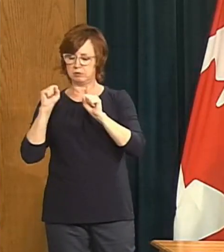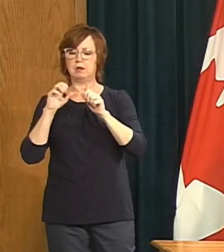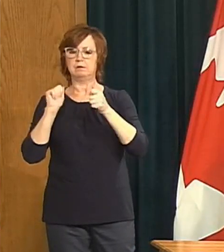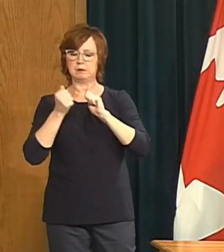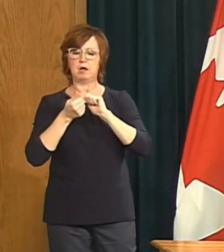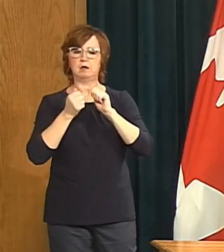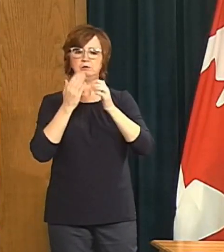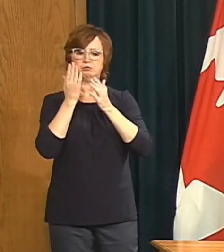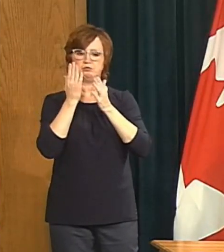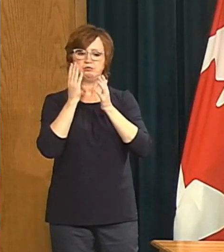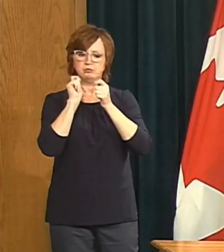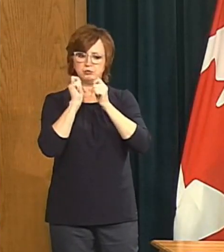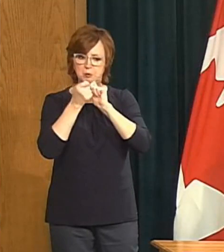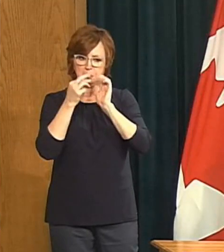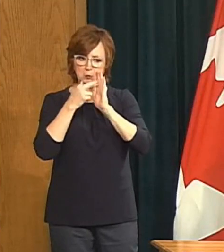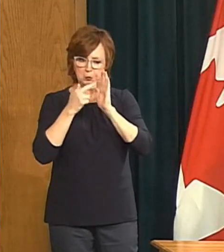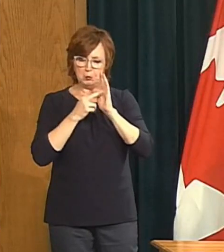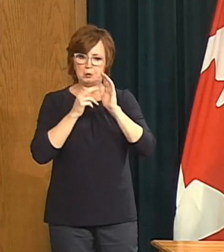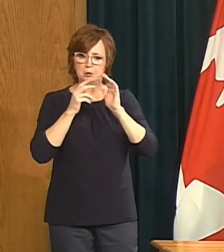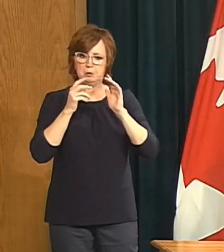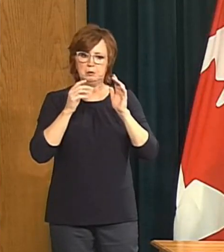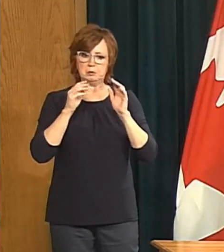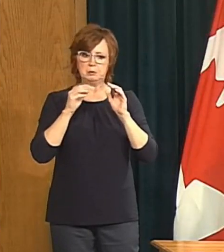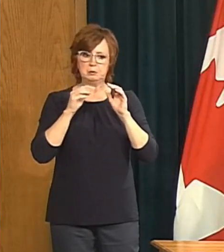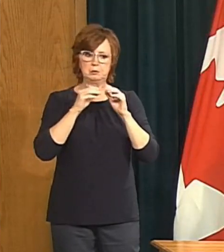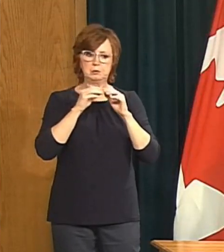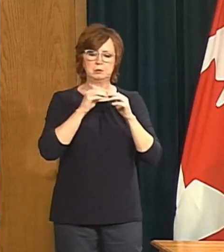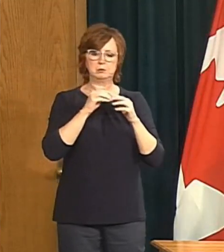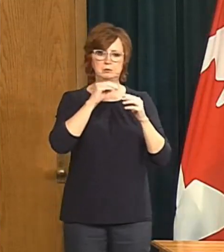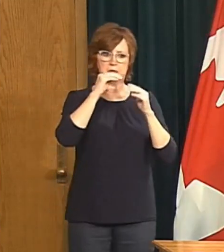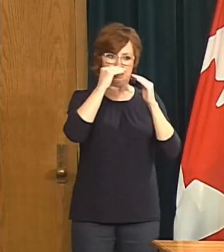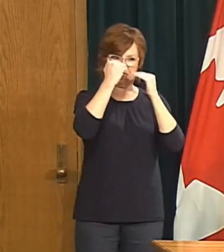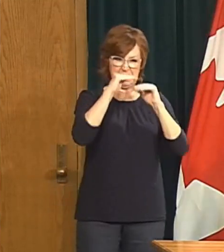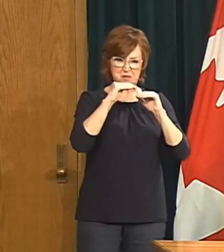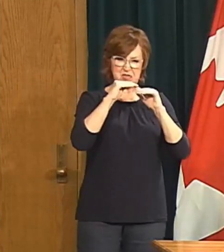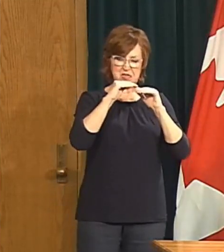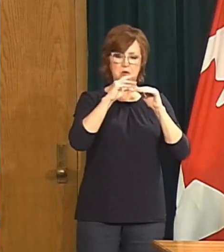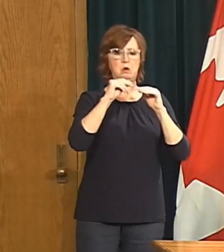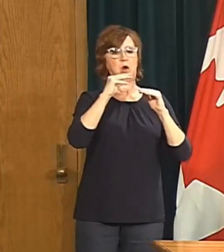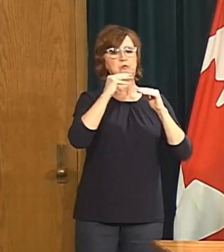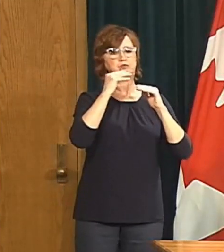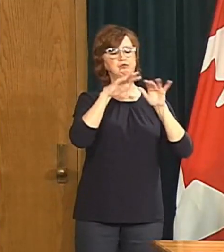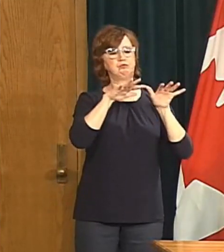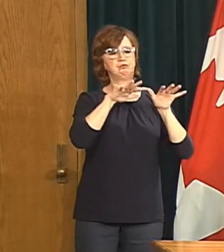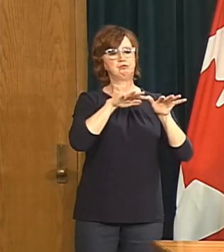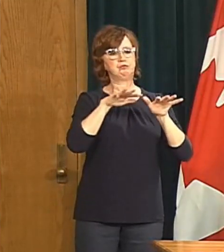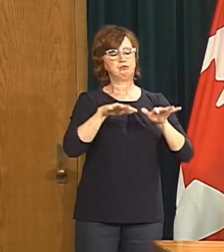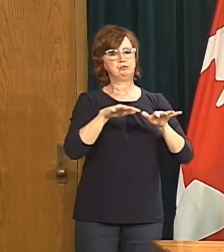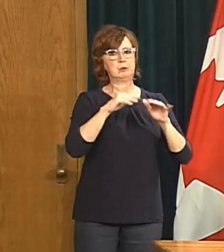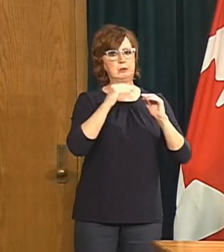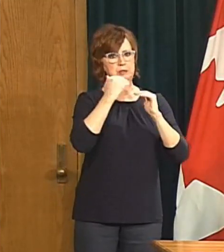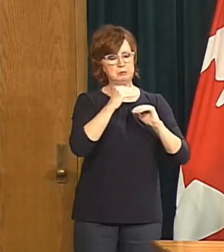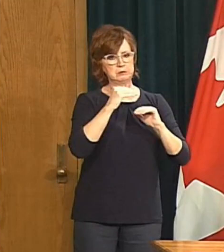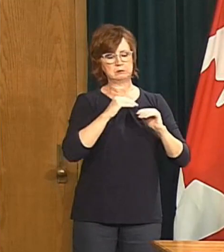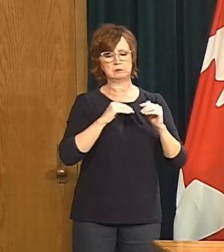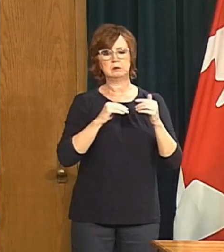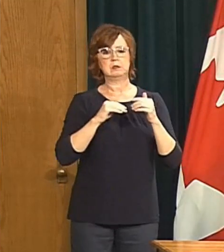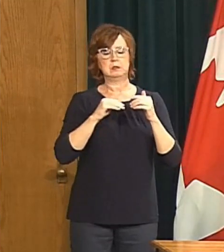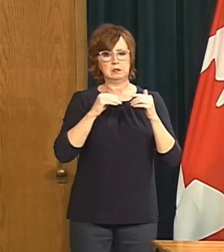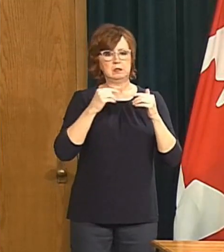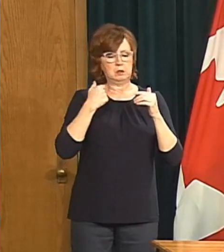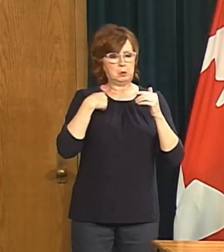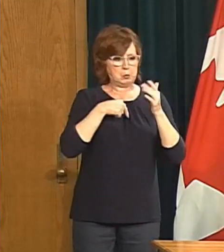identifying where we are with our daily and weekly numbers, what a phase-in approach would look like, but